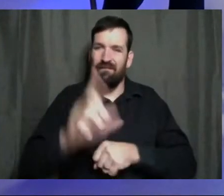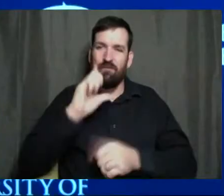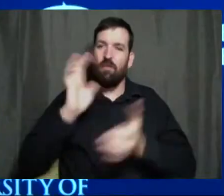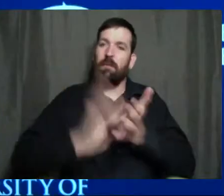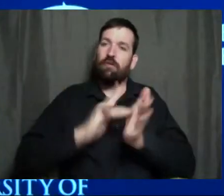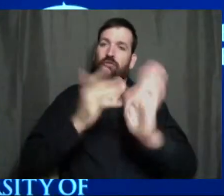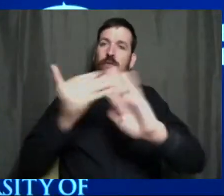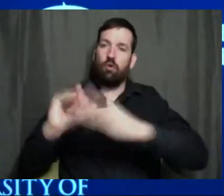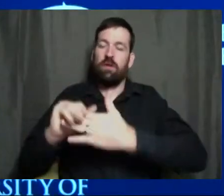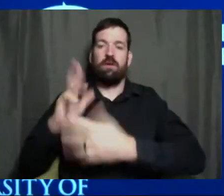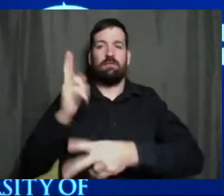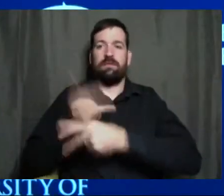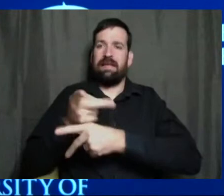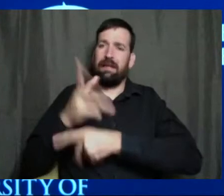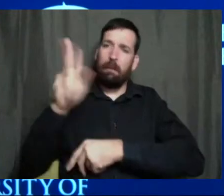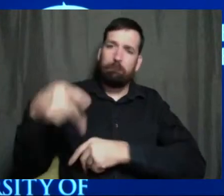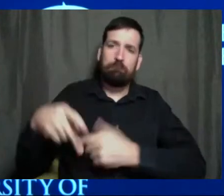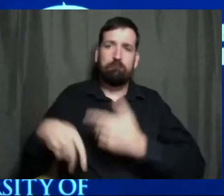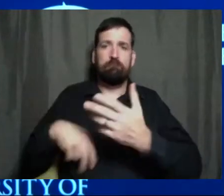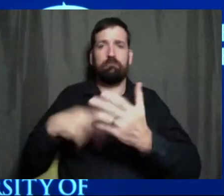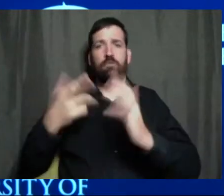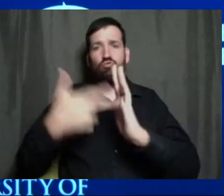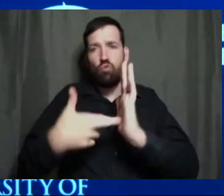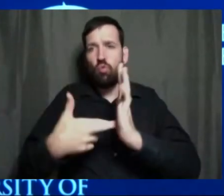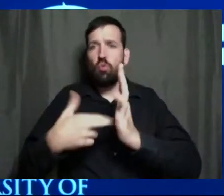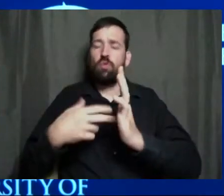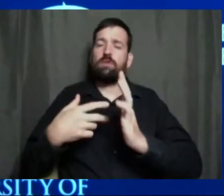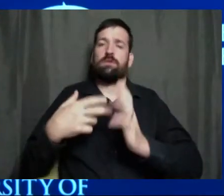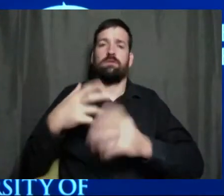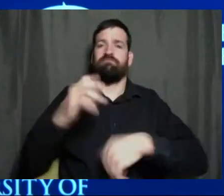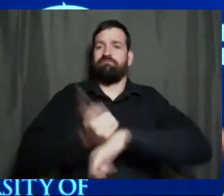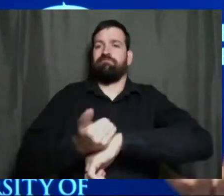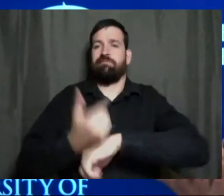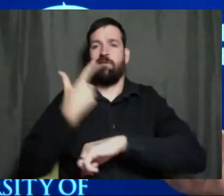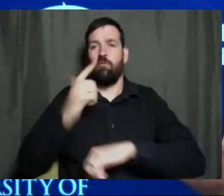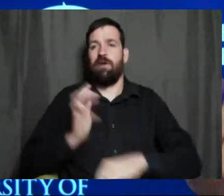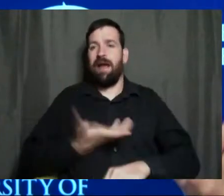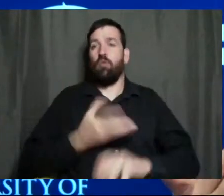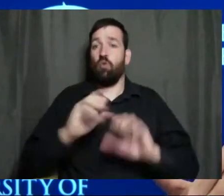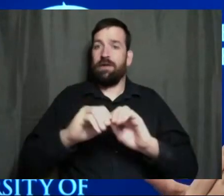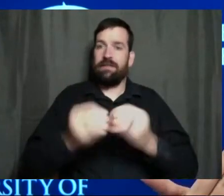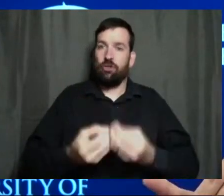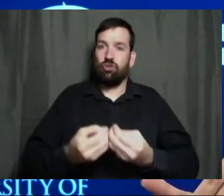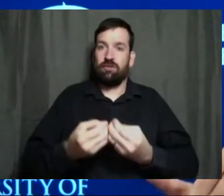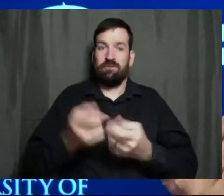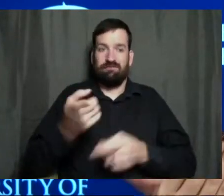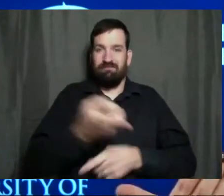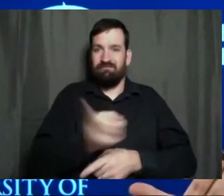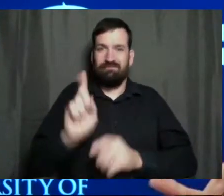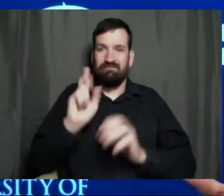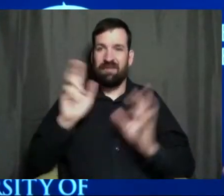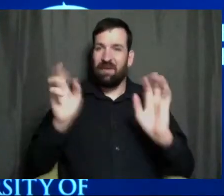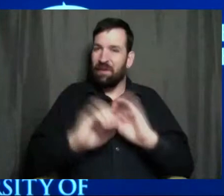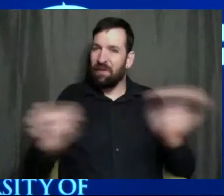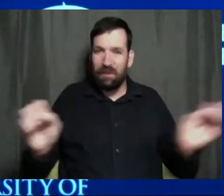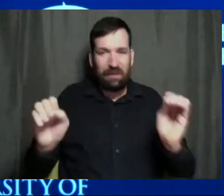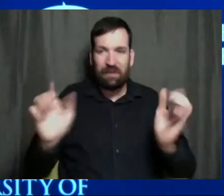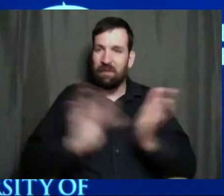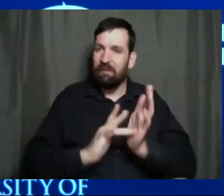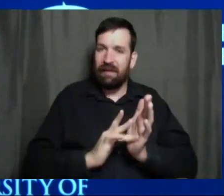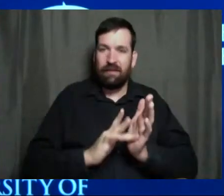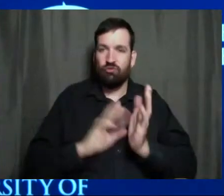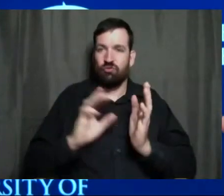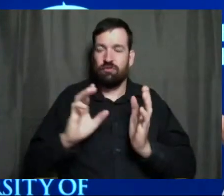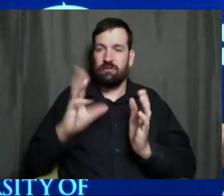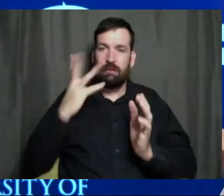guidelines and make rules for our medical organizations. And here we have lay people with no medical education or background, and they